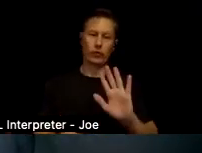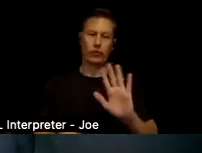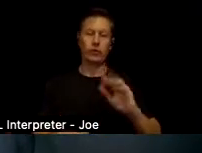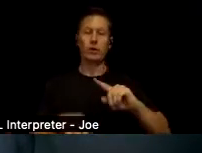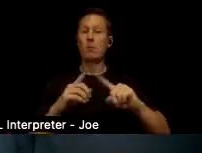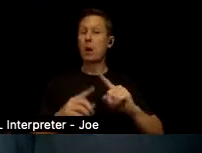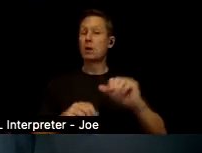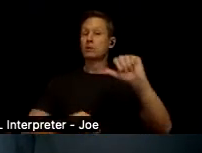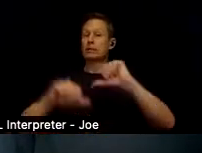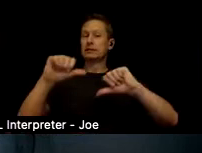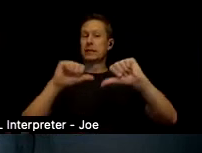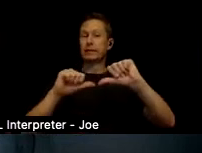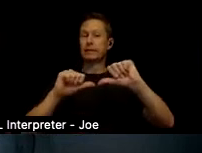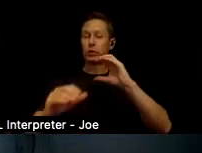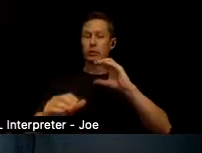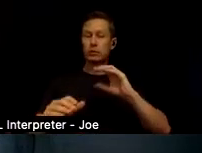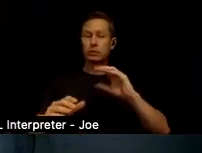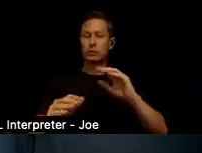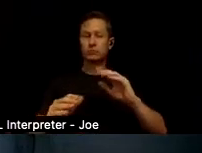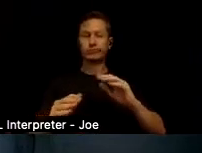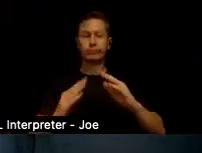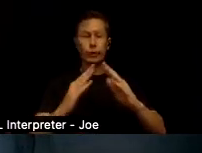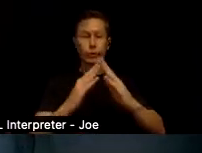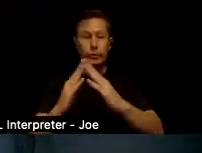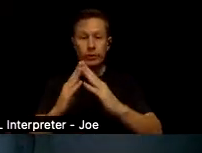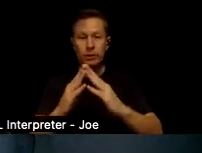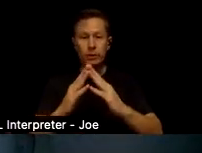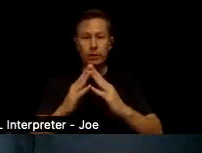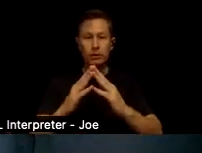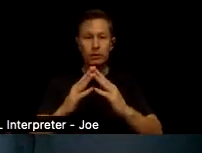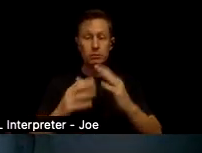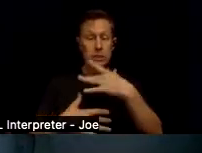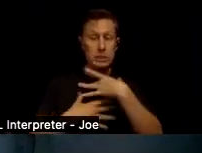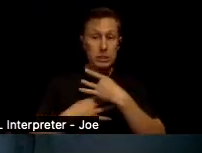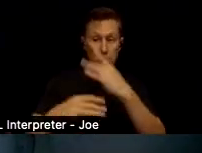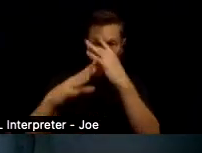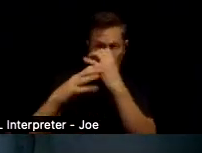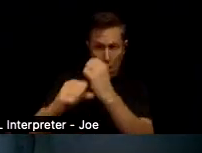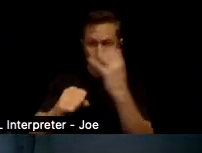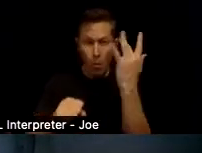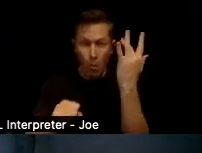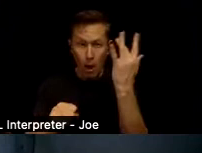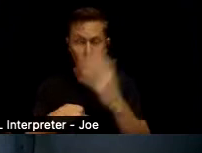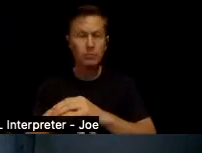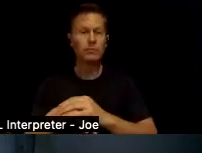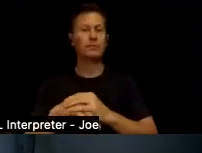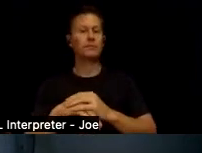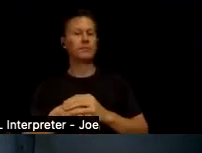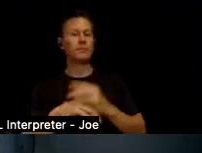scientific community more than just a generic magnitude 6 in the desert because